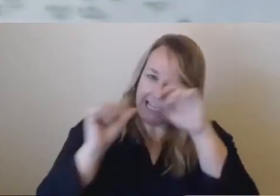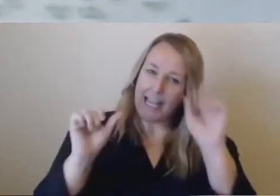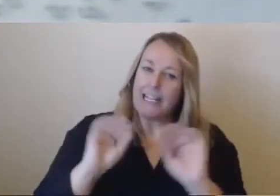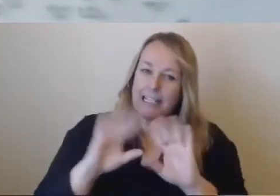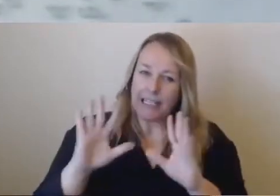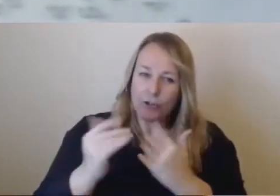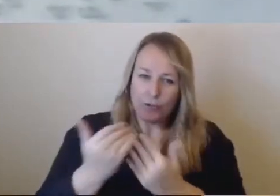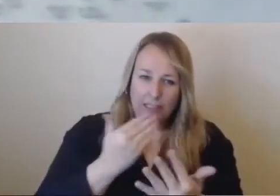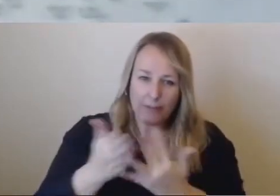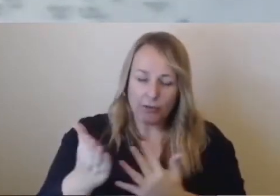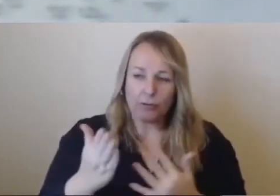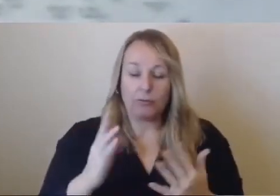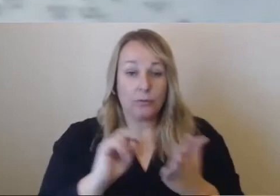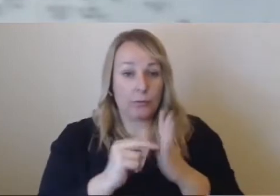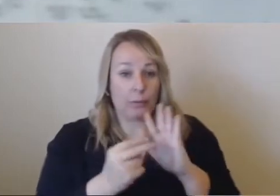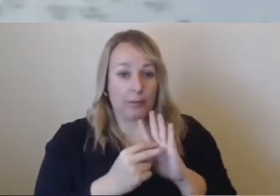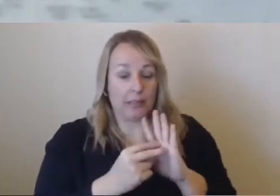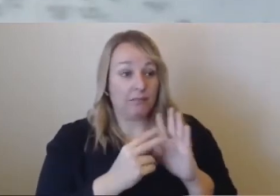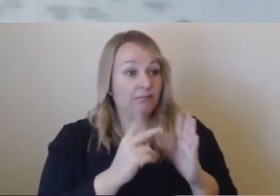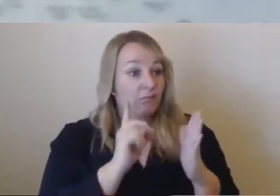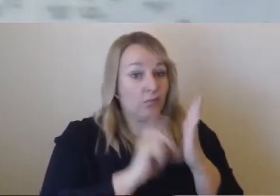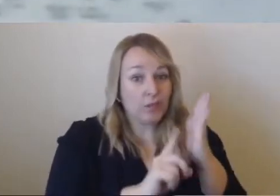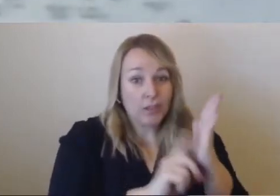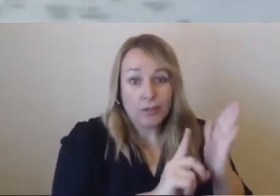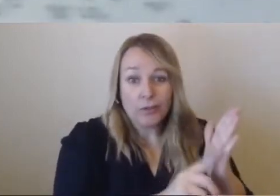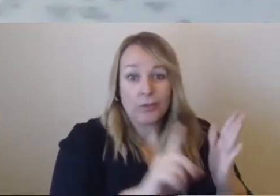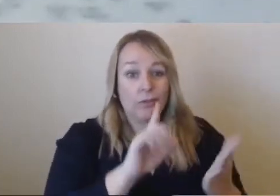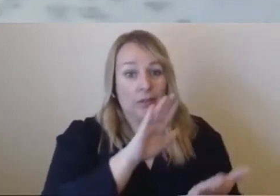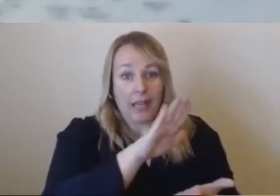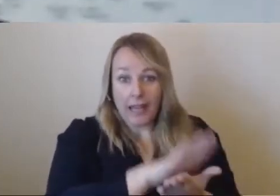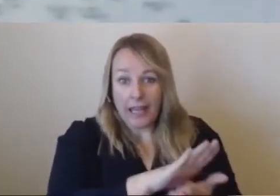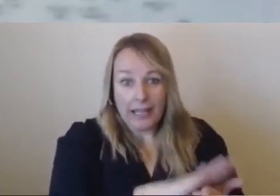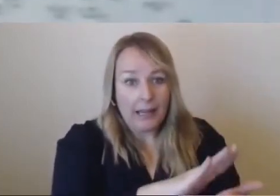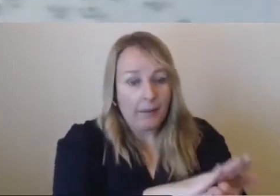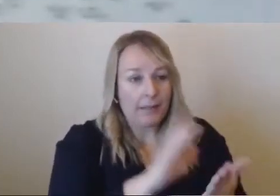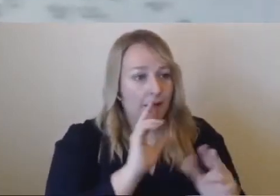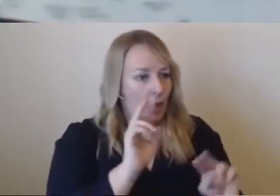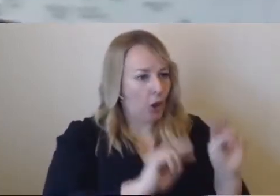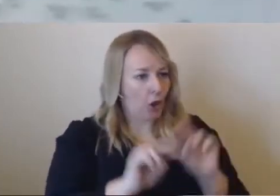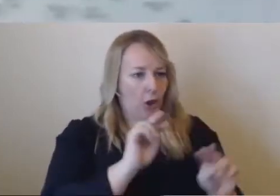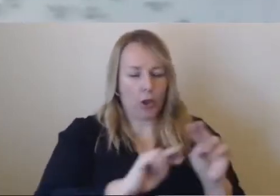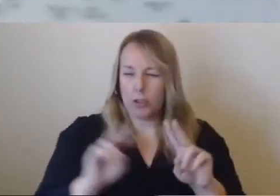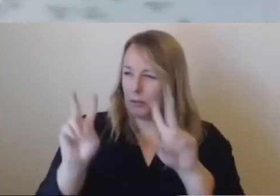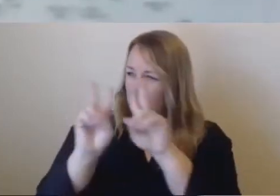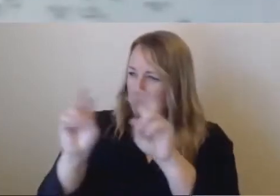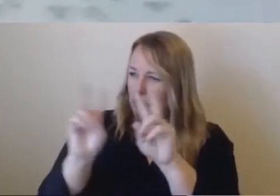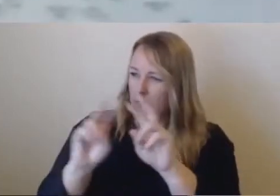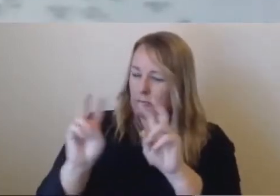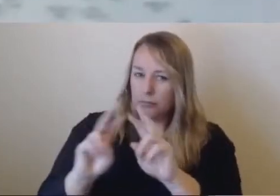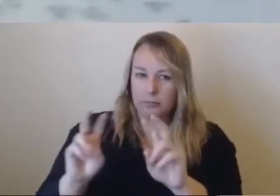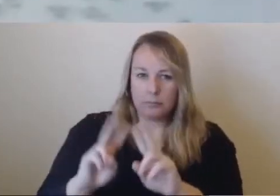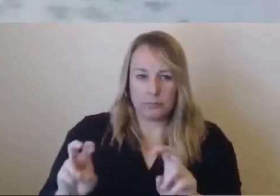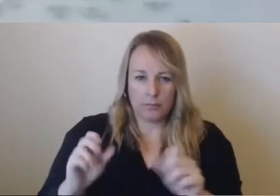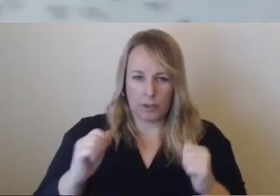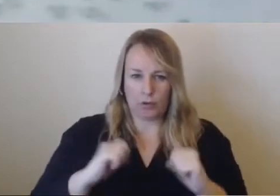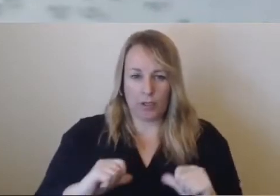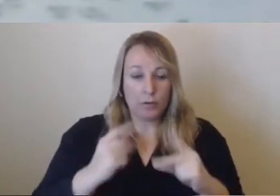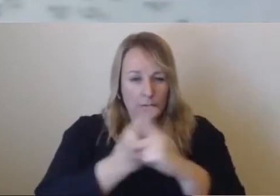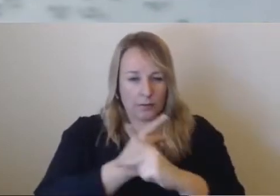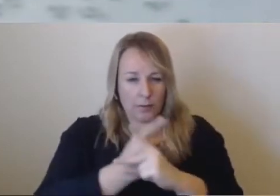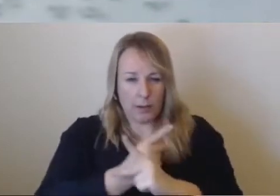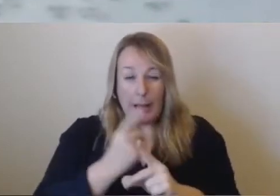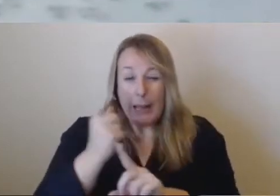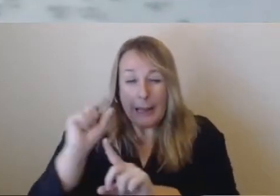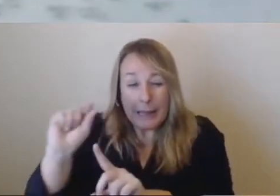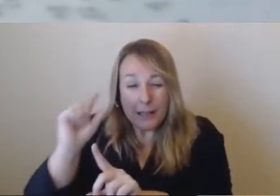researchers from civil society, from academia, have been, you know, doing some forensic analysis and piecing together what little information